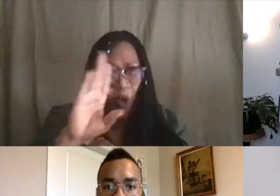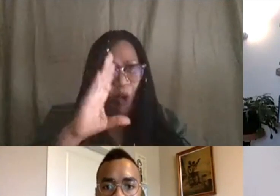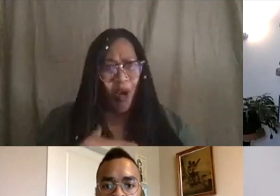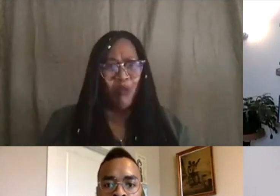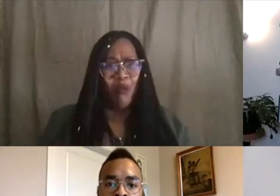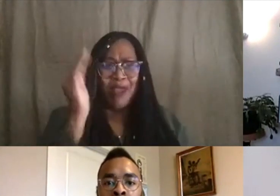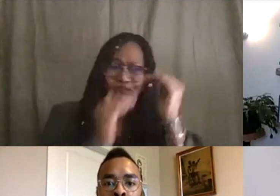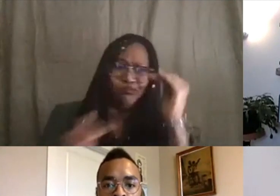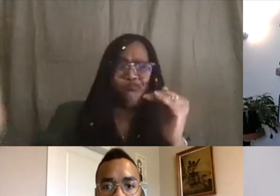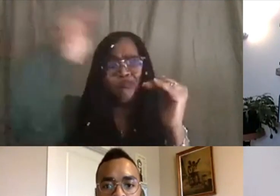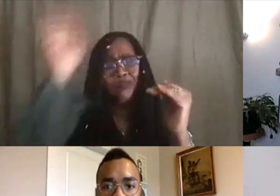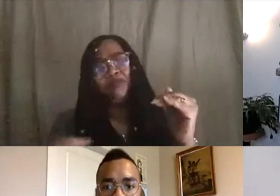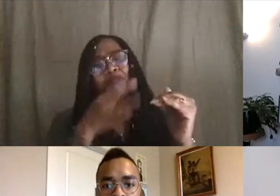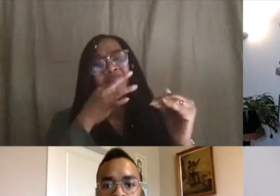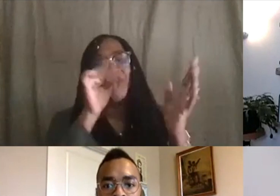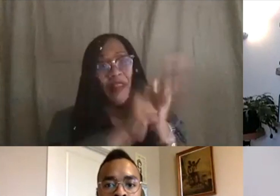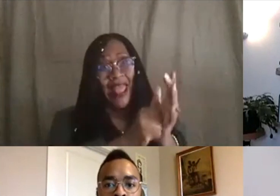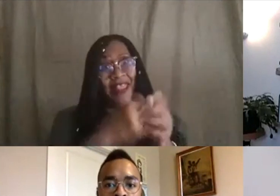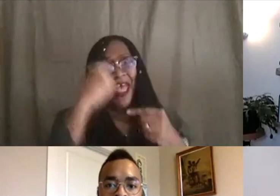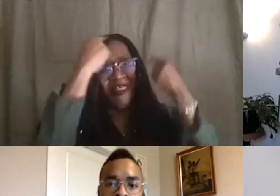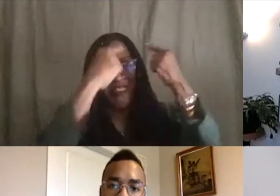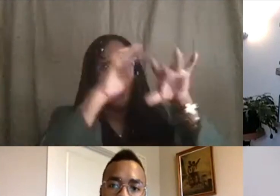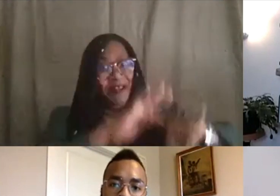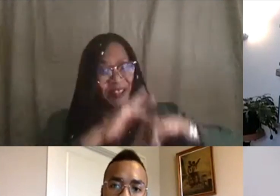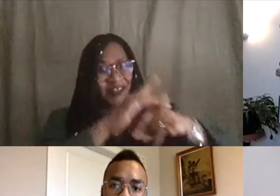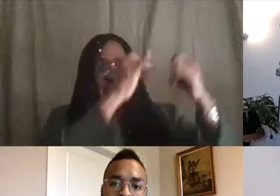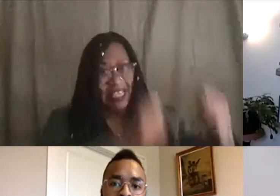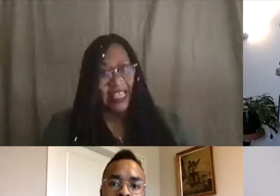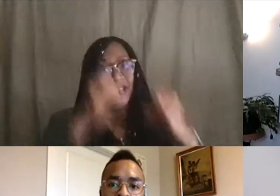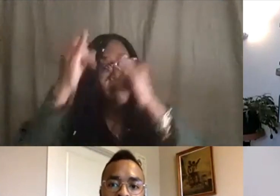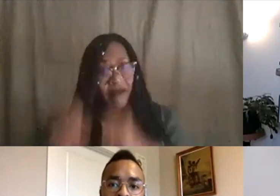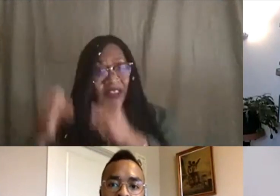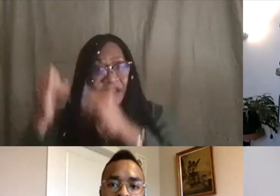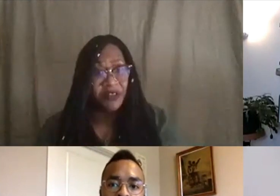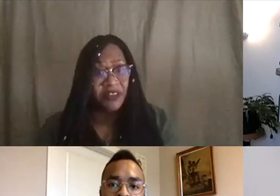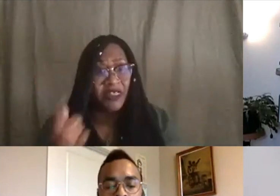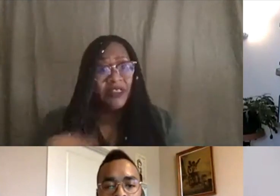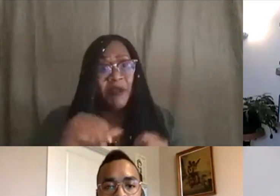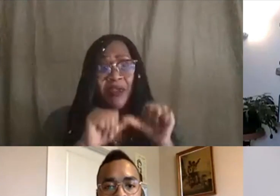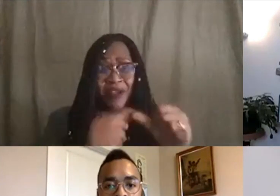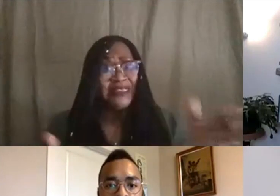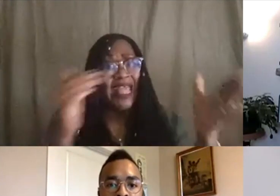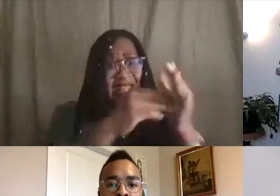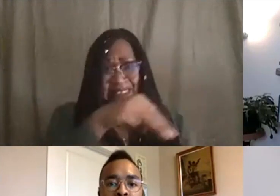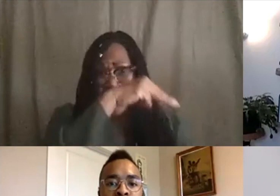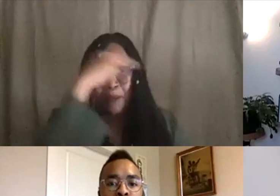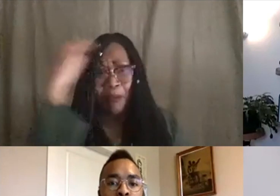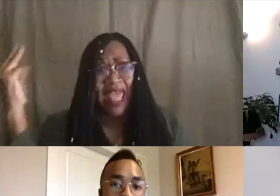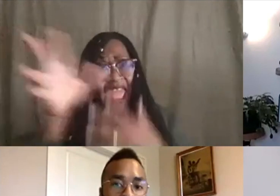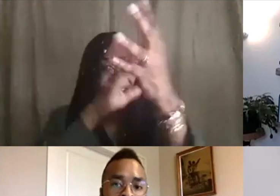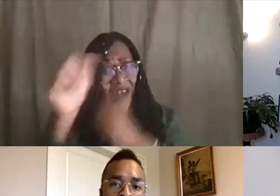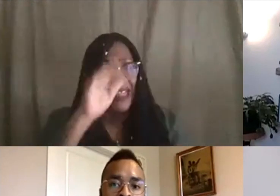this sort of individualistic thinking that is directly connected to countless forms of anti-Black violence, where people